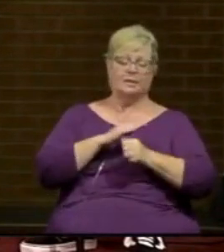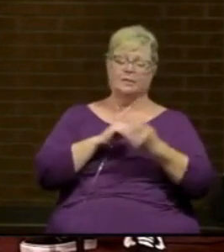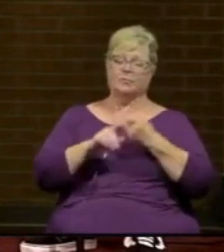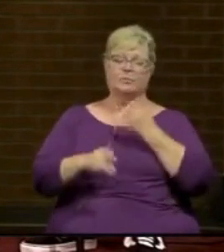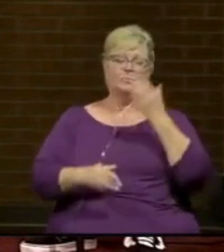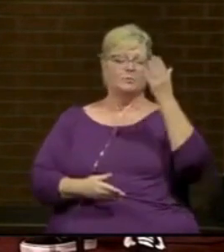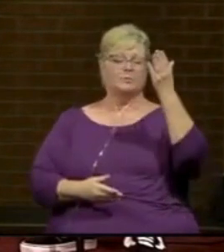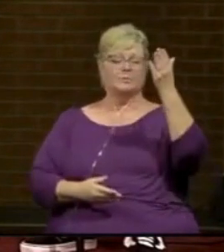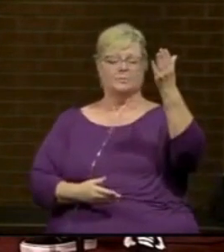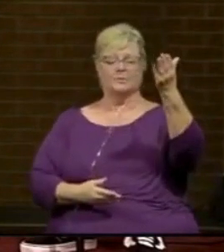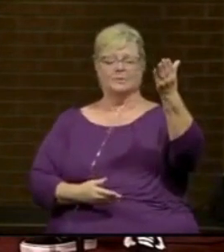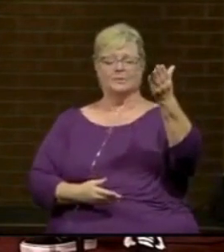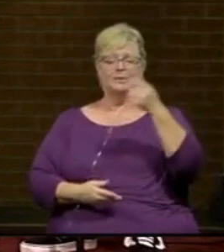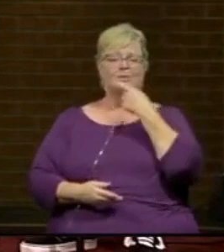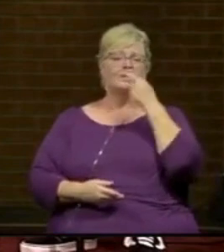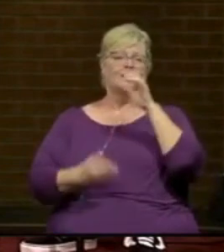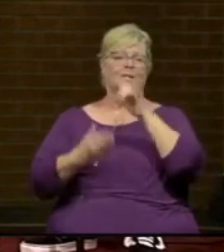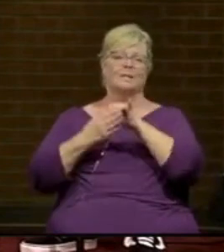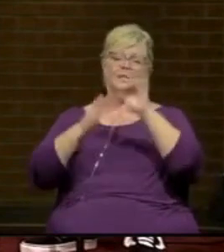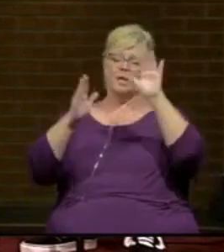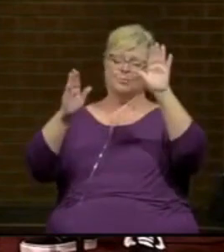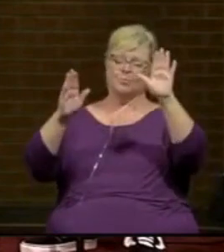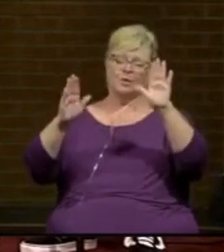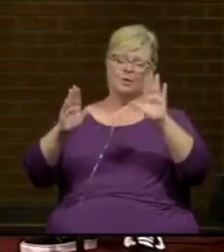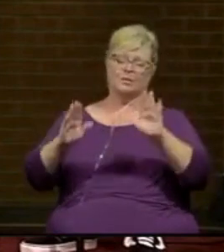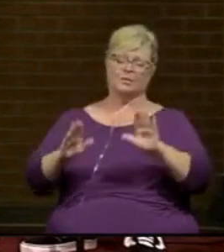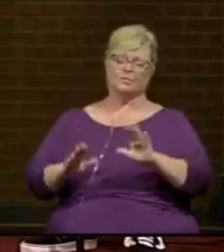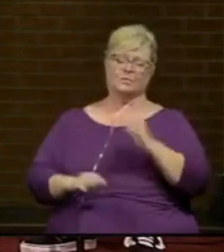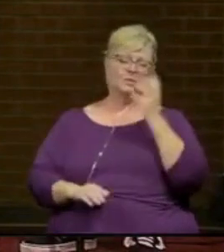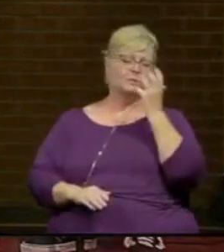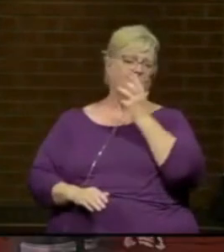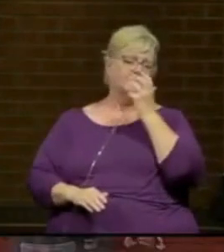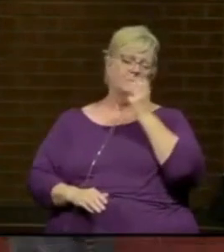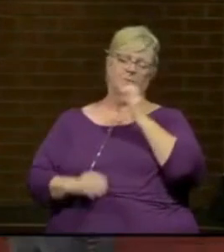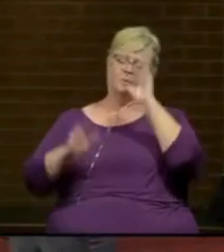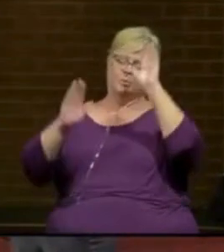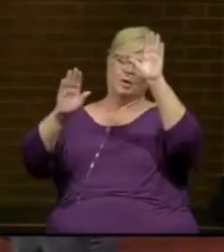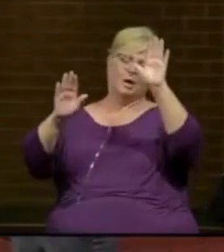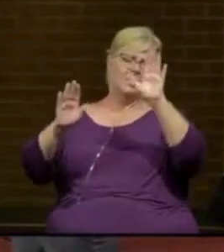hidden from you, and you say that I'm wonderfully,